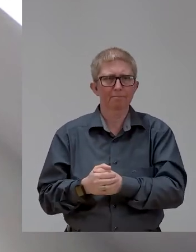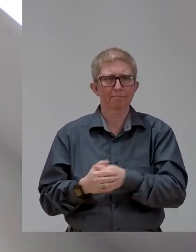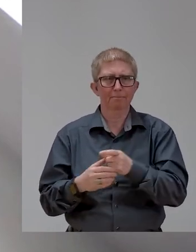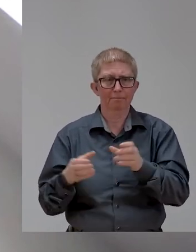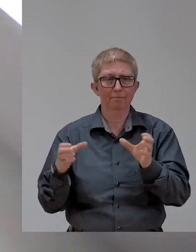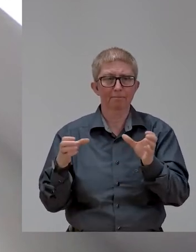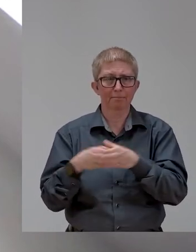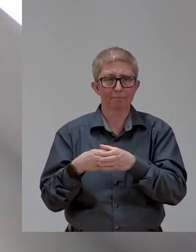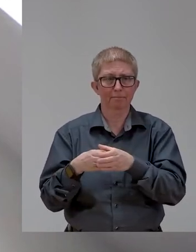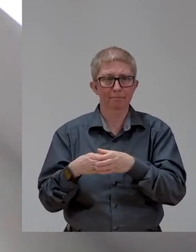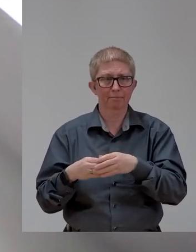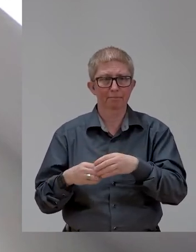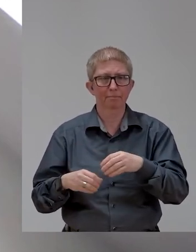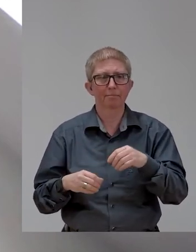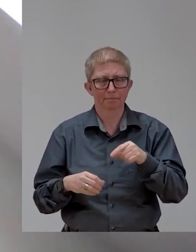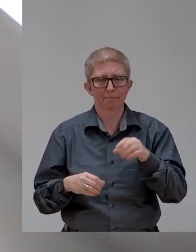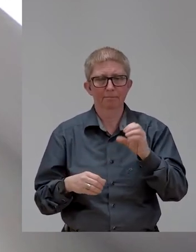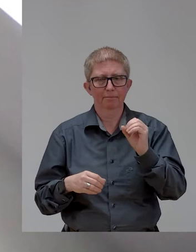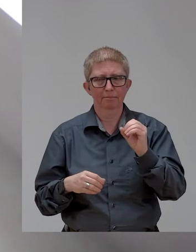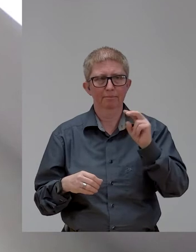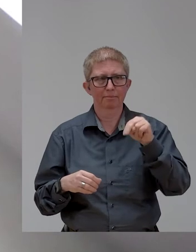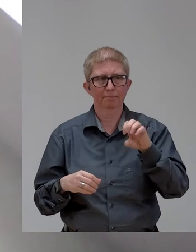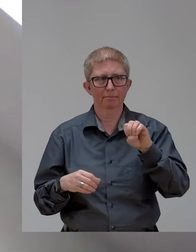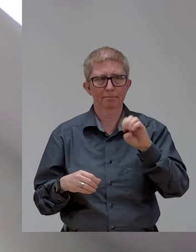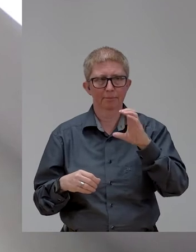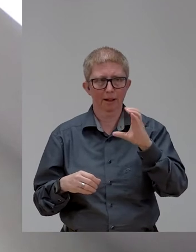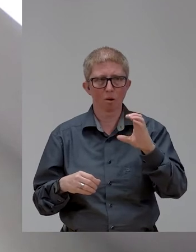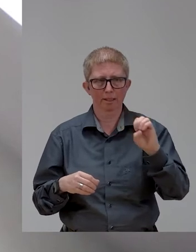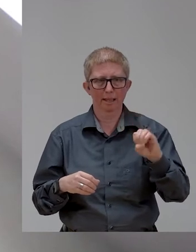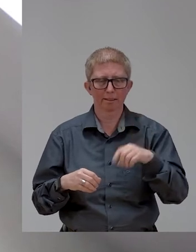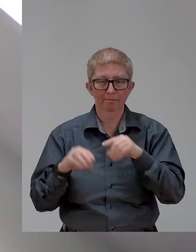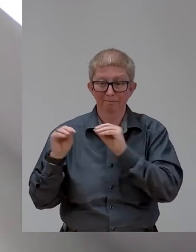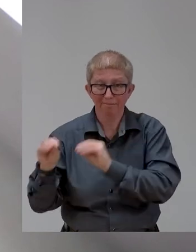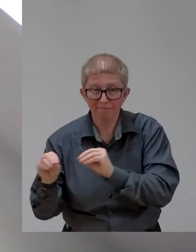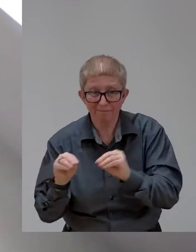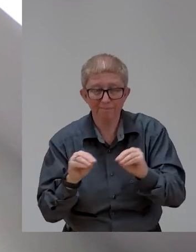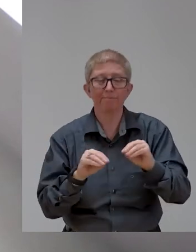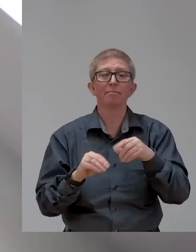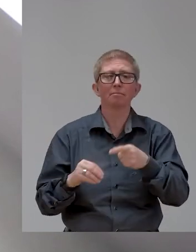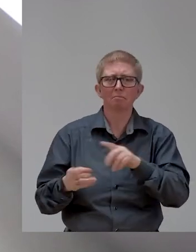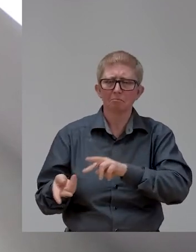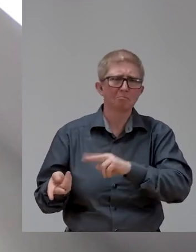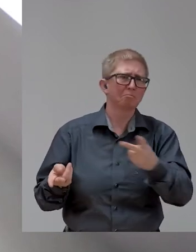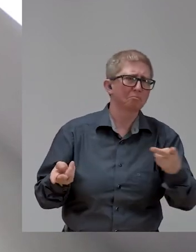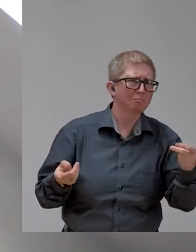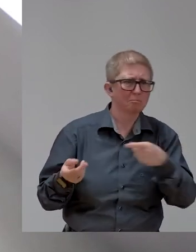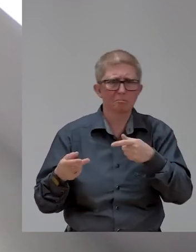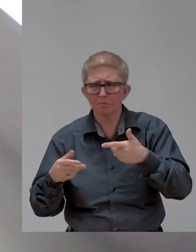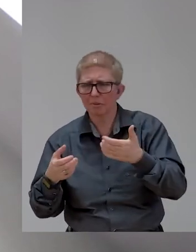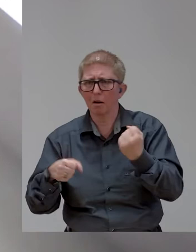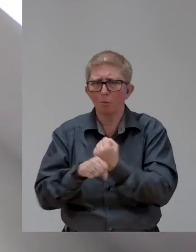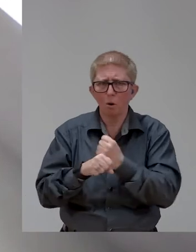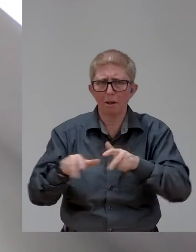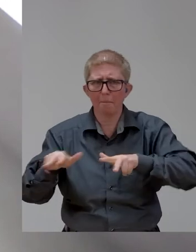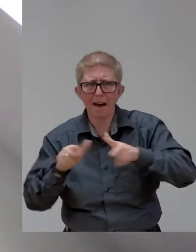positions, ranging from training and employment of people with disabilities to project management, institutional